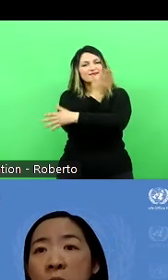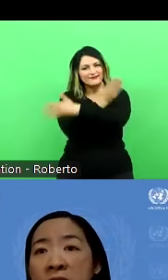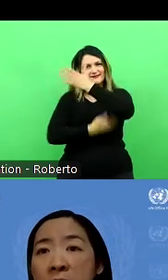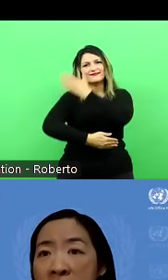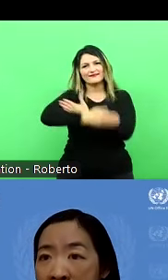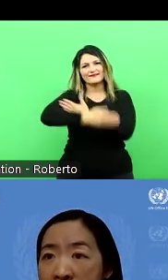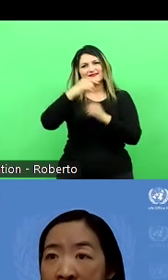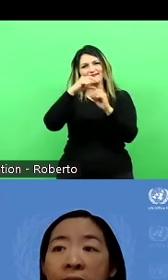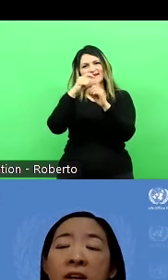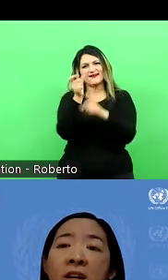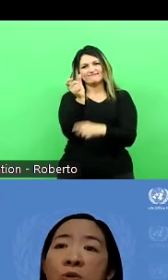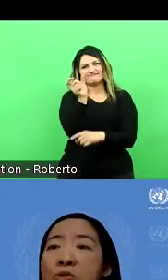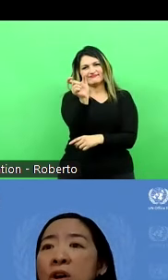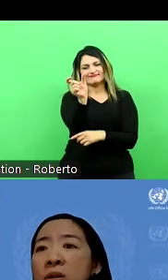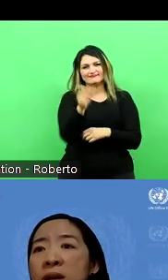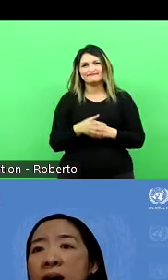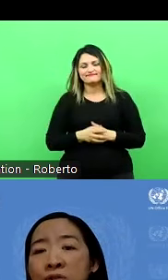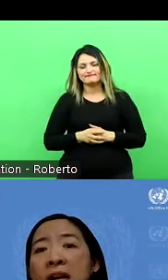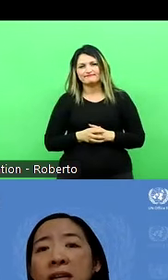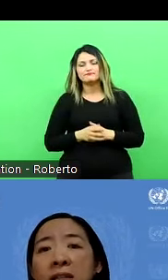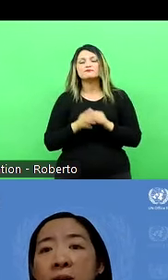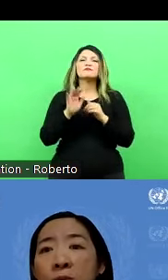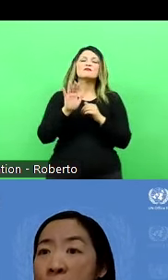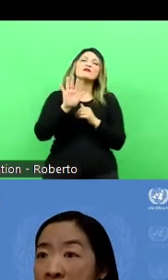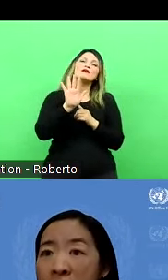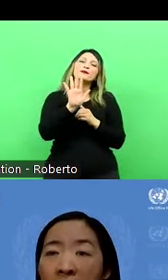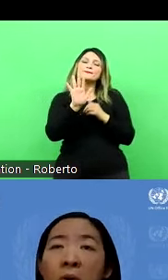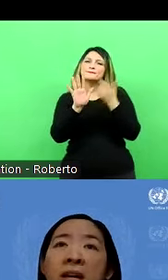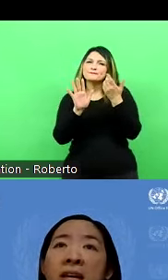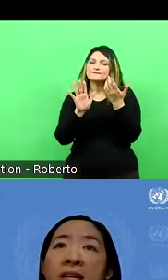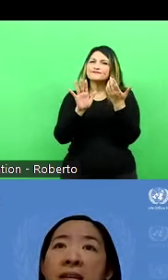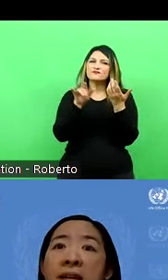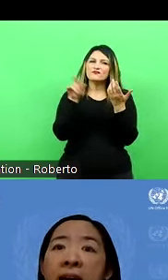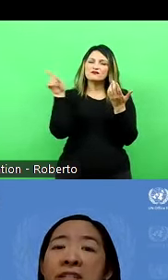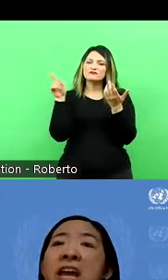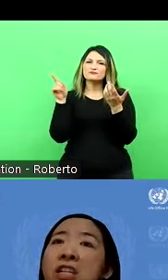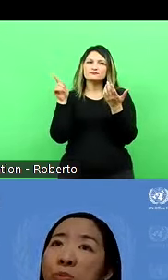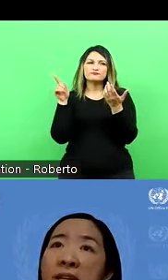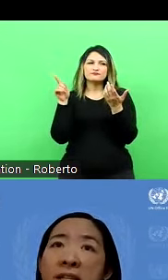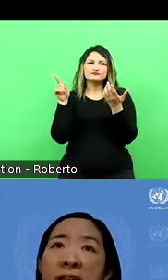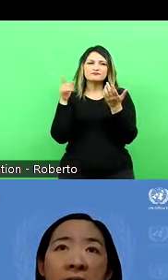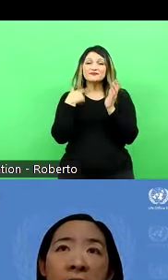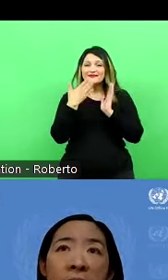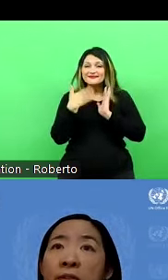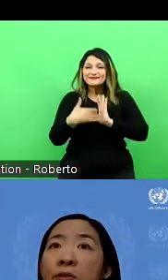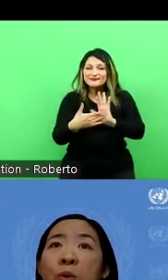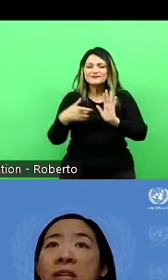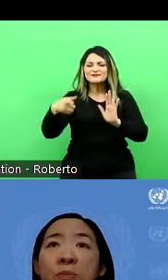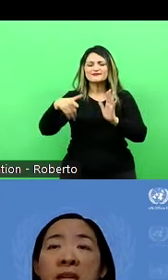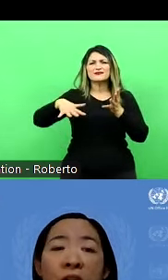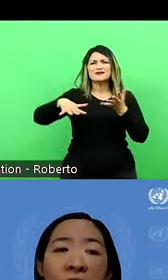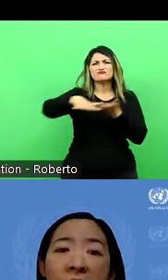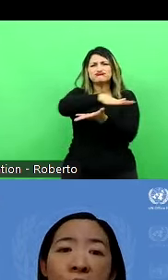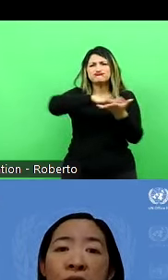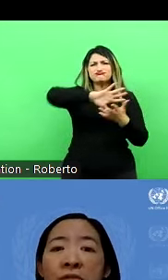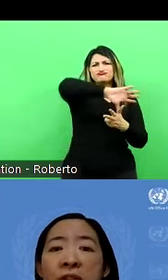the person with disability himself, who joined our trainings 2 years ago. He actually expressed that if we are speaking